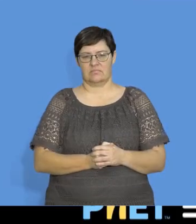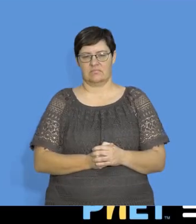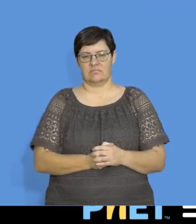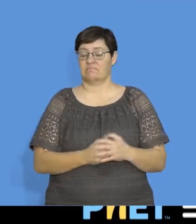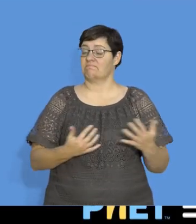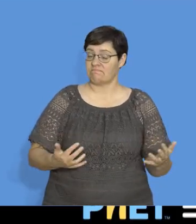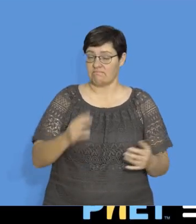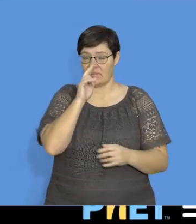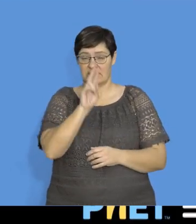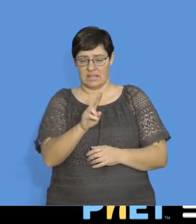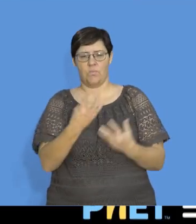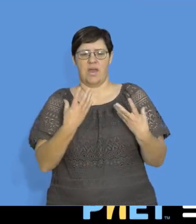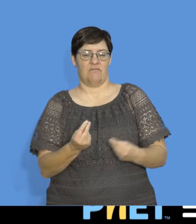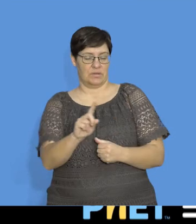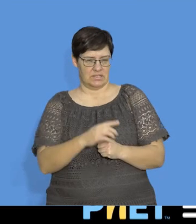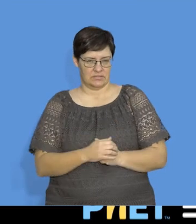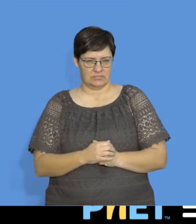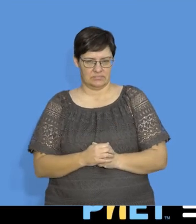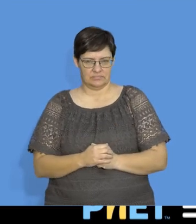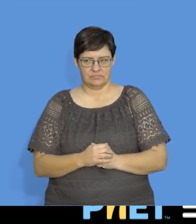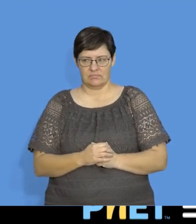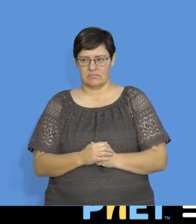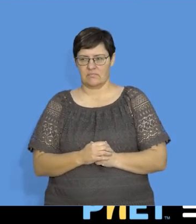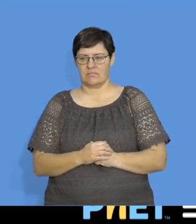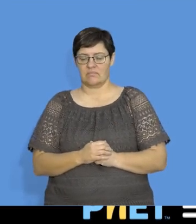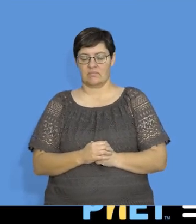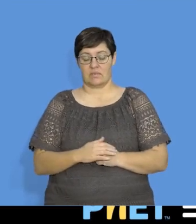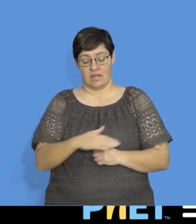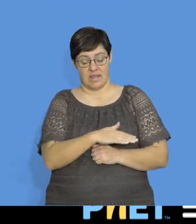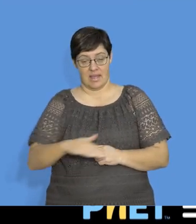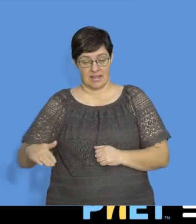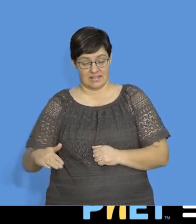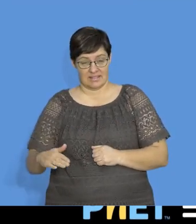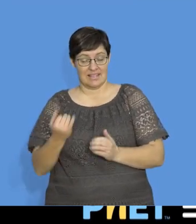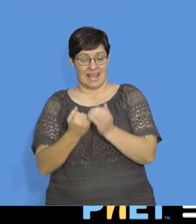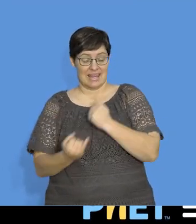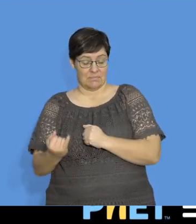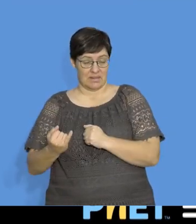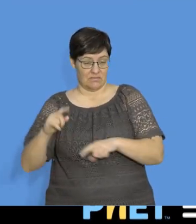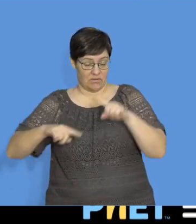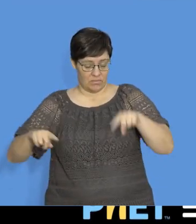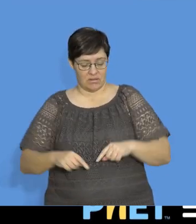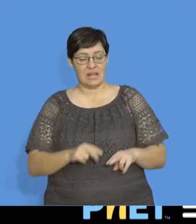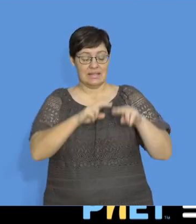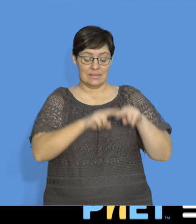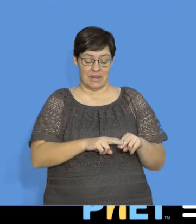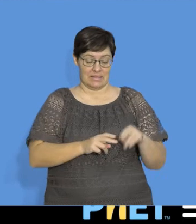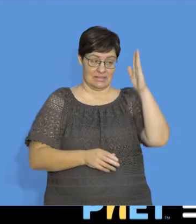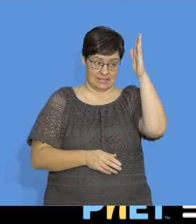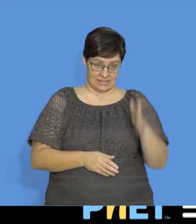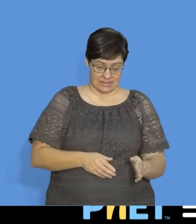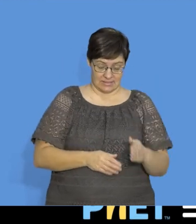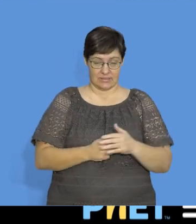Let's see what we have here. So we have our x-axis, independent variable,